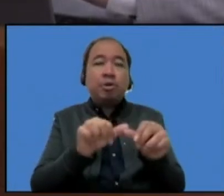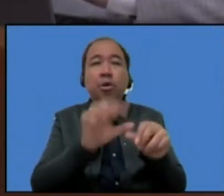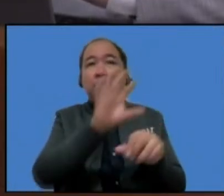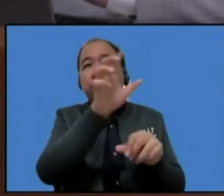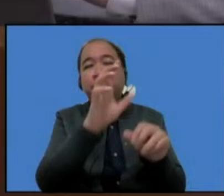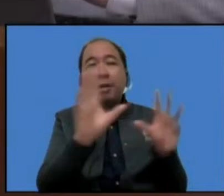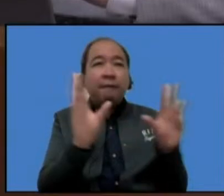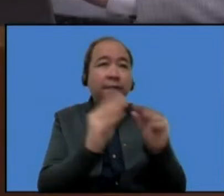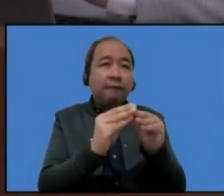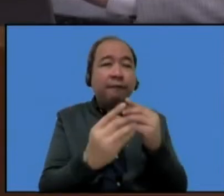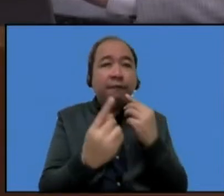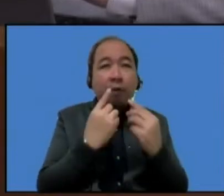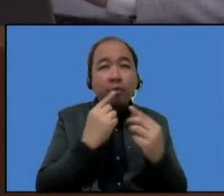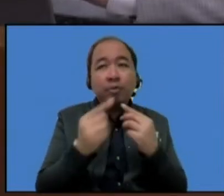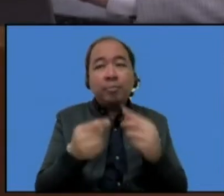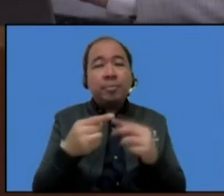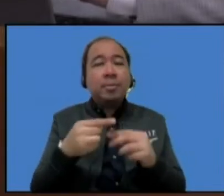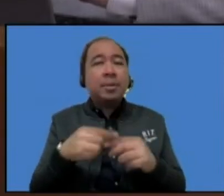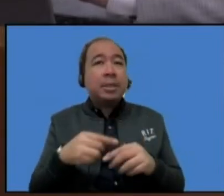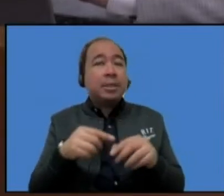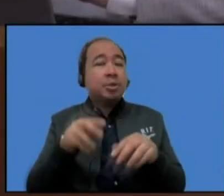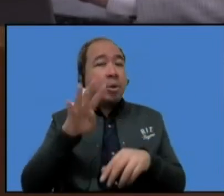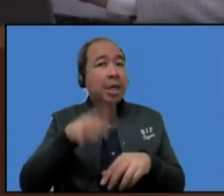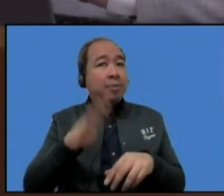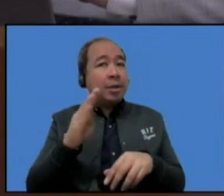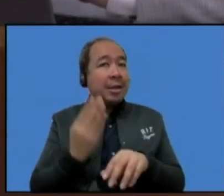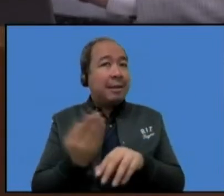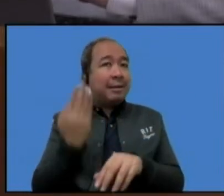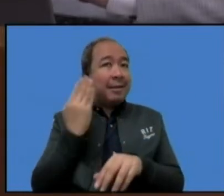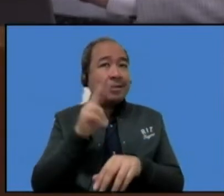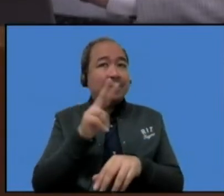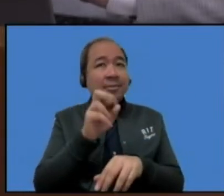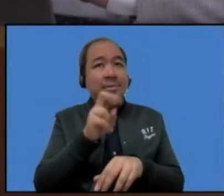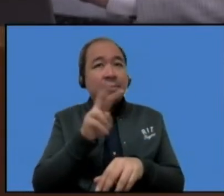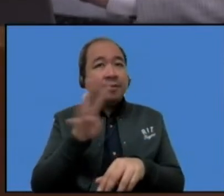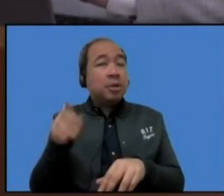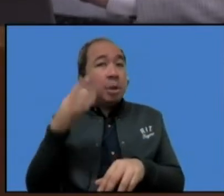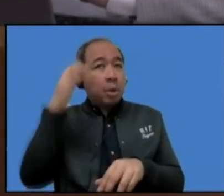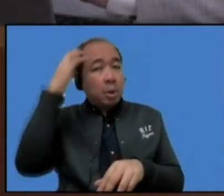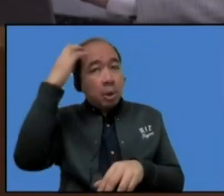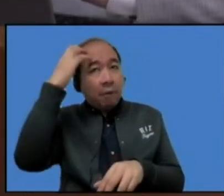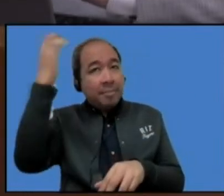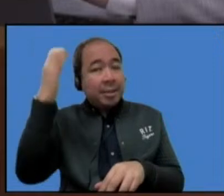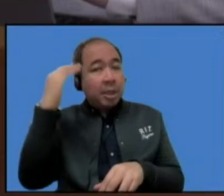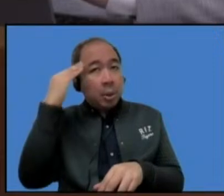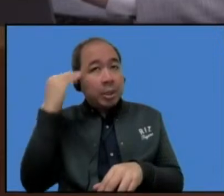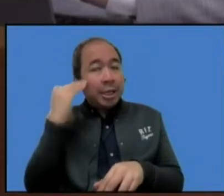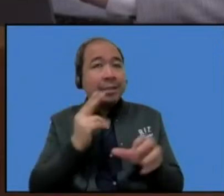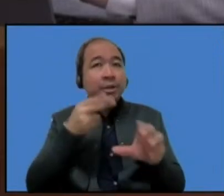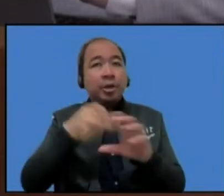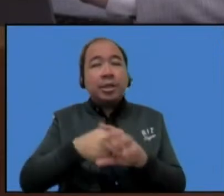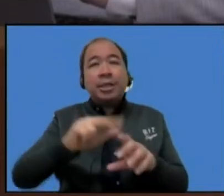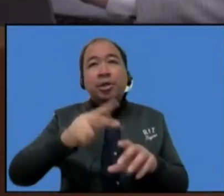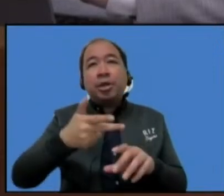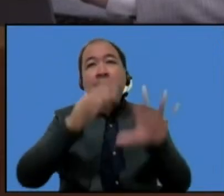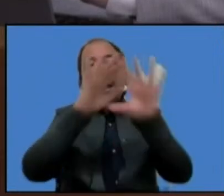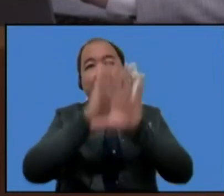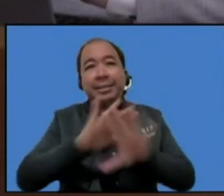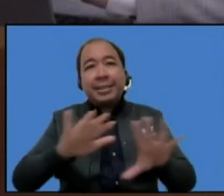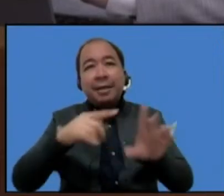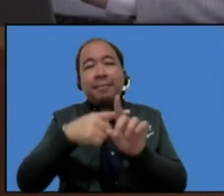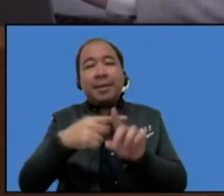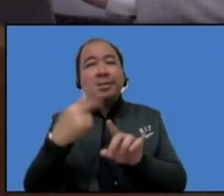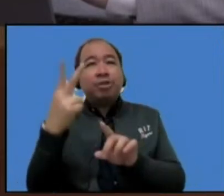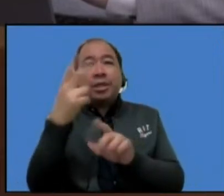channels. In April last year, the Korean government participated in the third ASEAN Plus 3 Senior